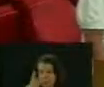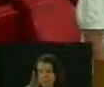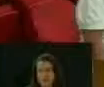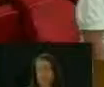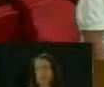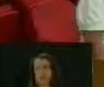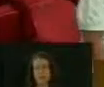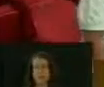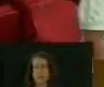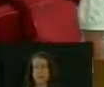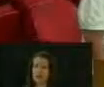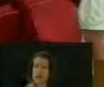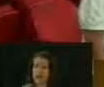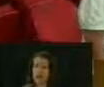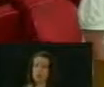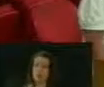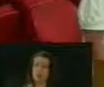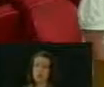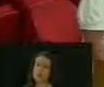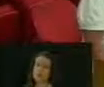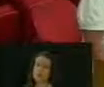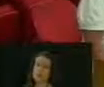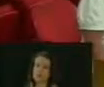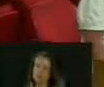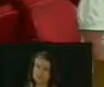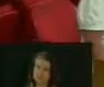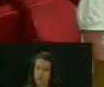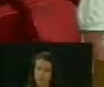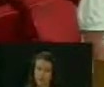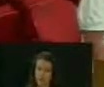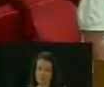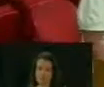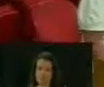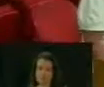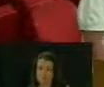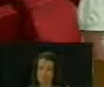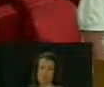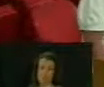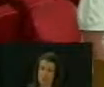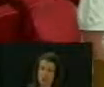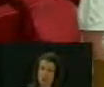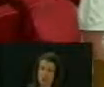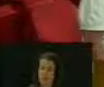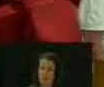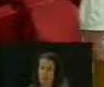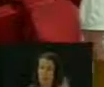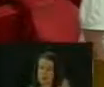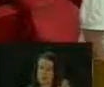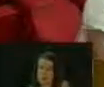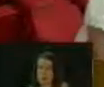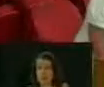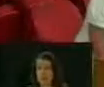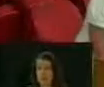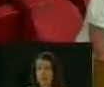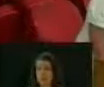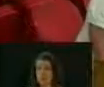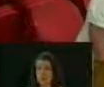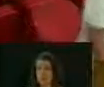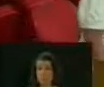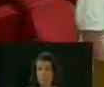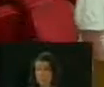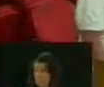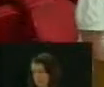only seek to represent the constituent group I was appointed on behalf of, which was school employees. Is that right, Mayor?